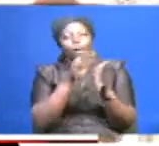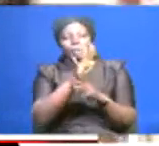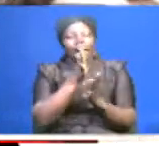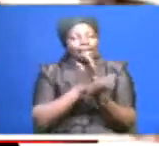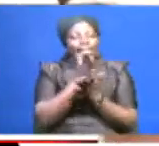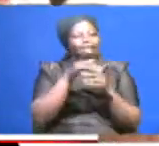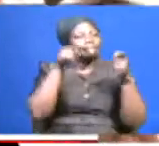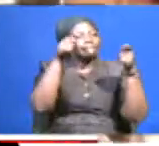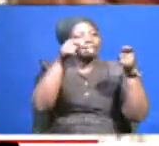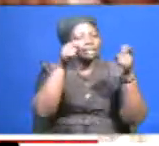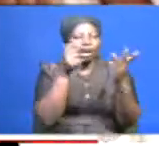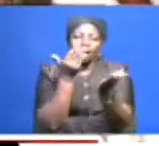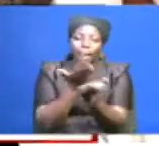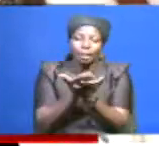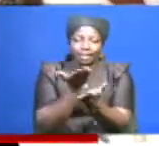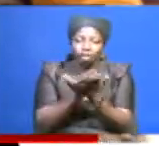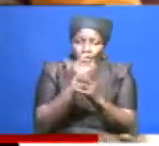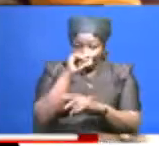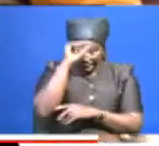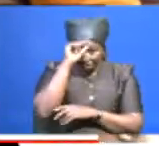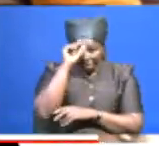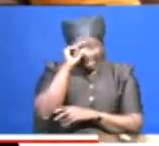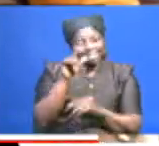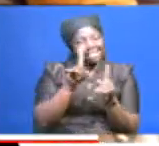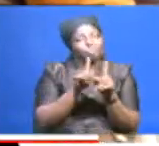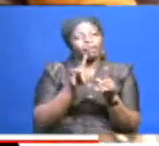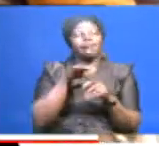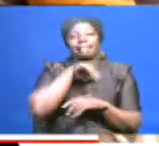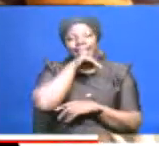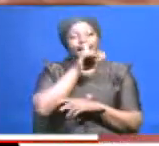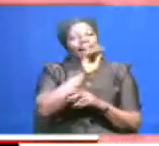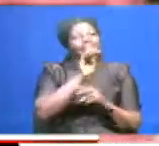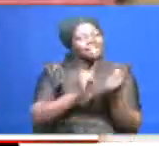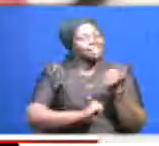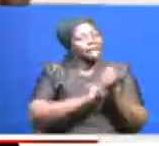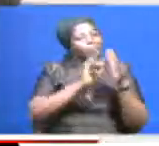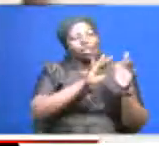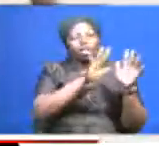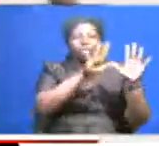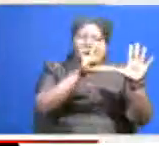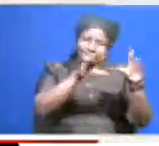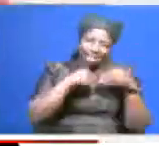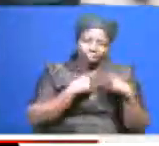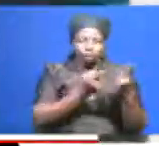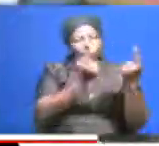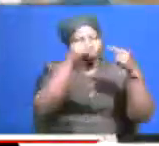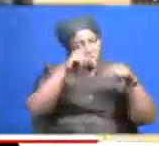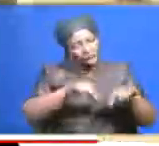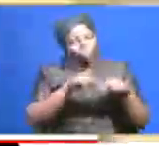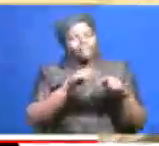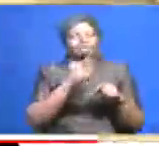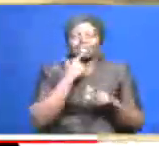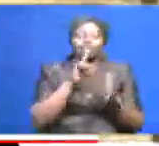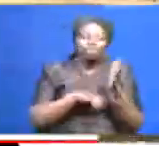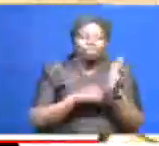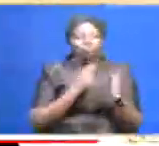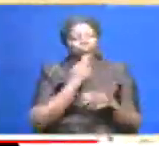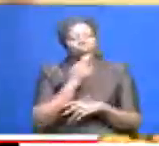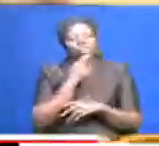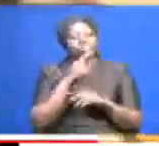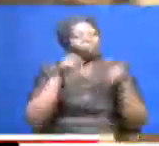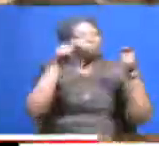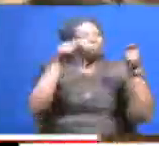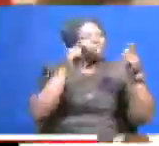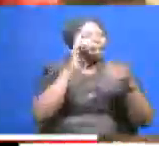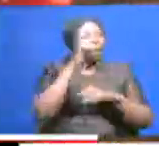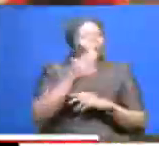government. Raila Odinga is calling on his supporters to heed the call and insisted that Tuesday's march will be peaceful. Previous demos by